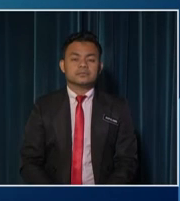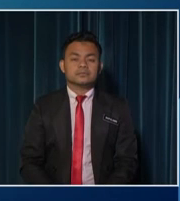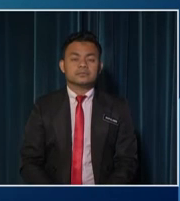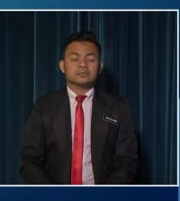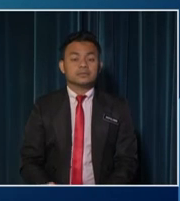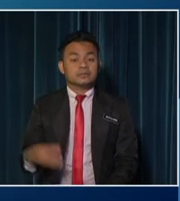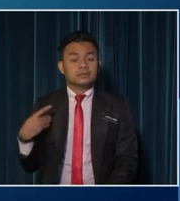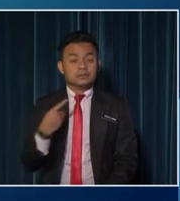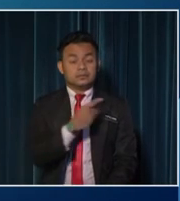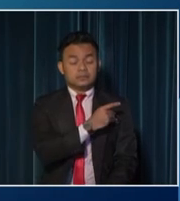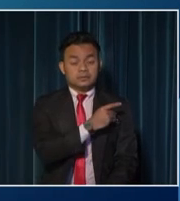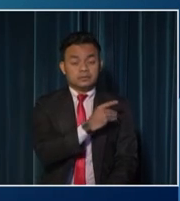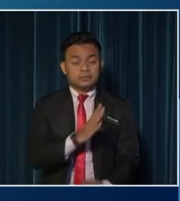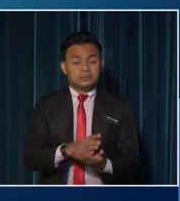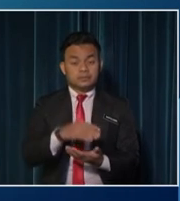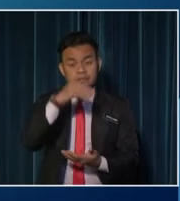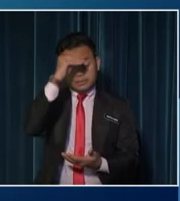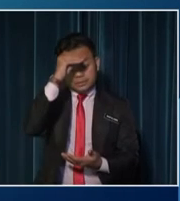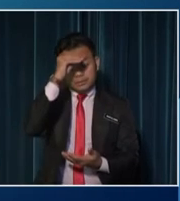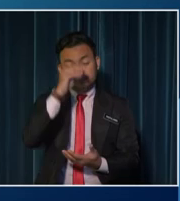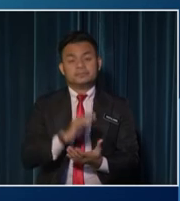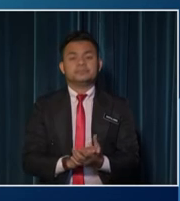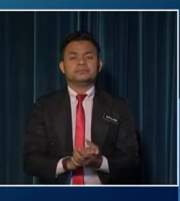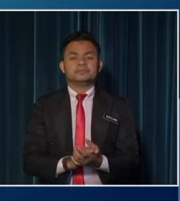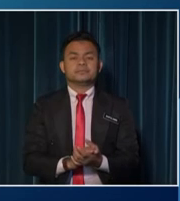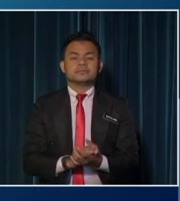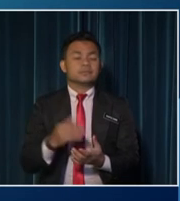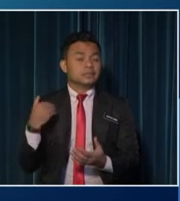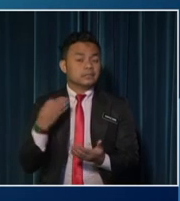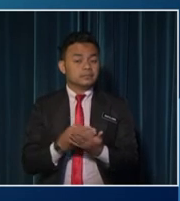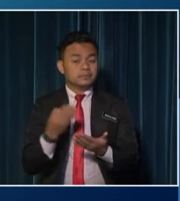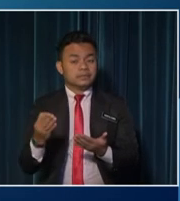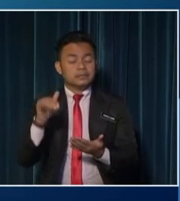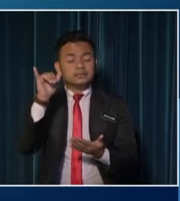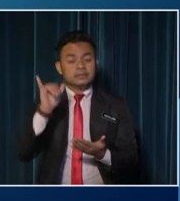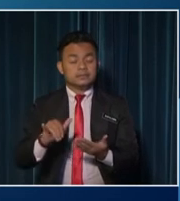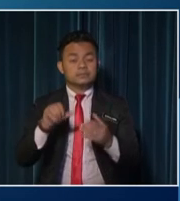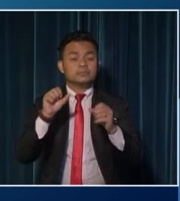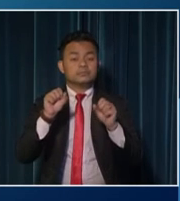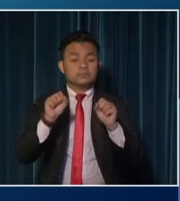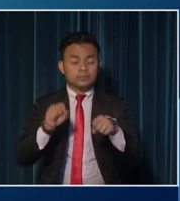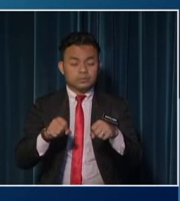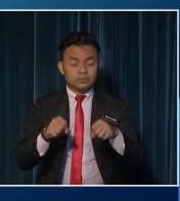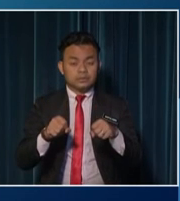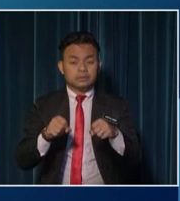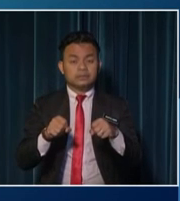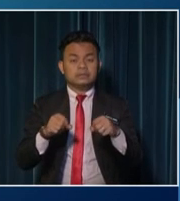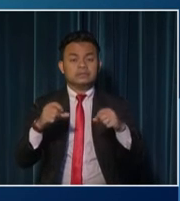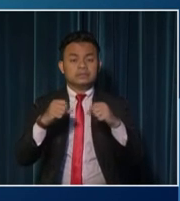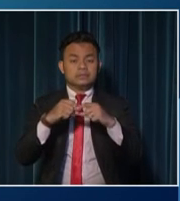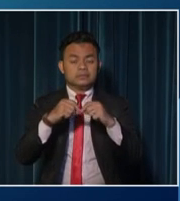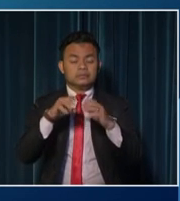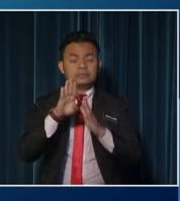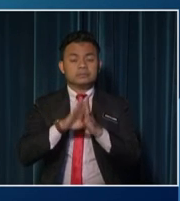We also learned that conductors are objects that allow electric current to